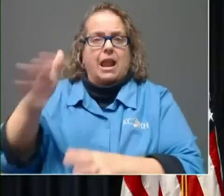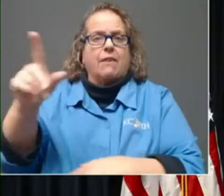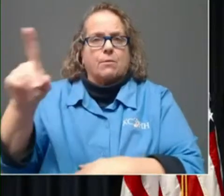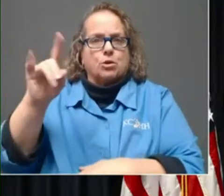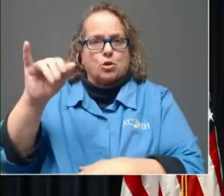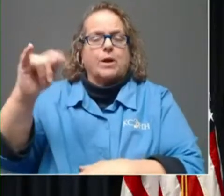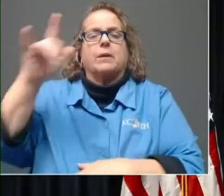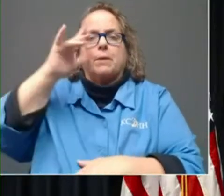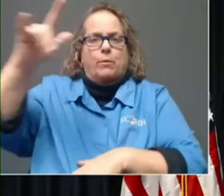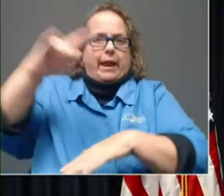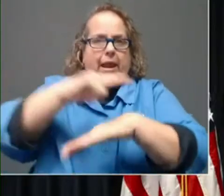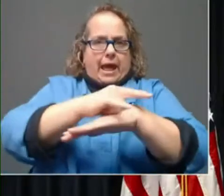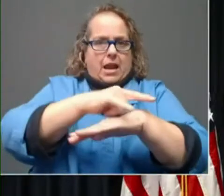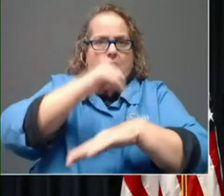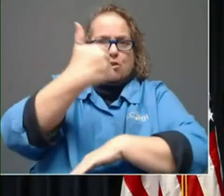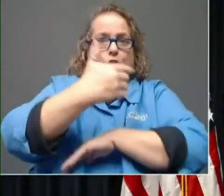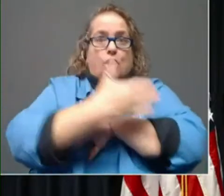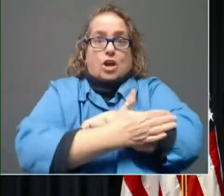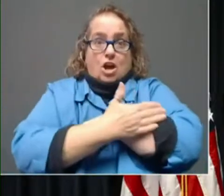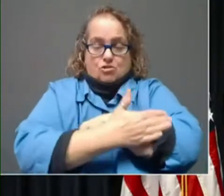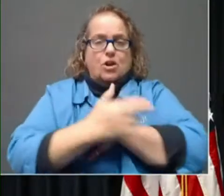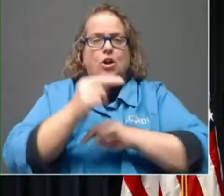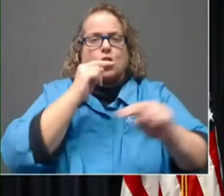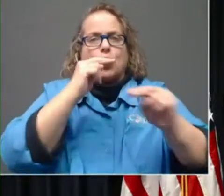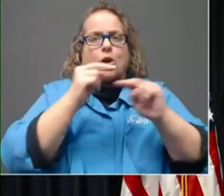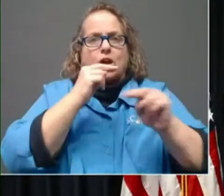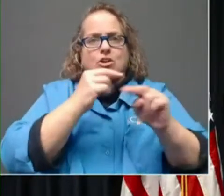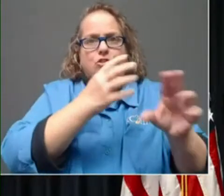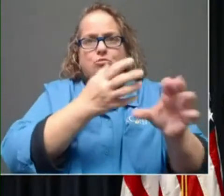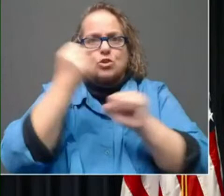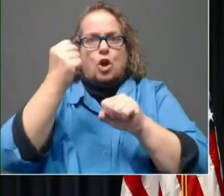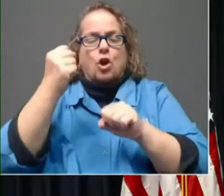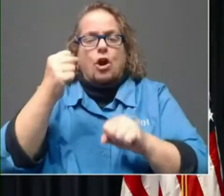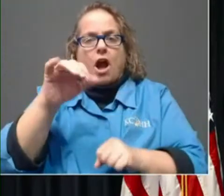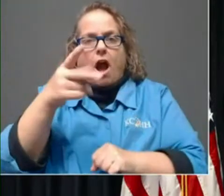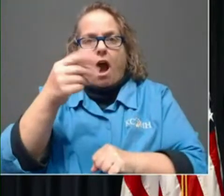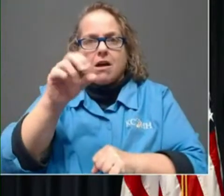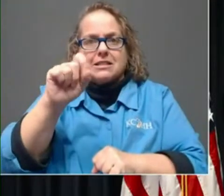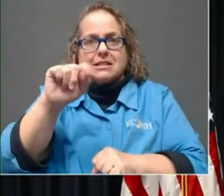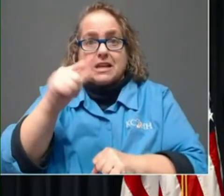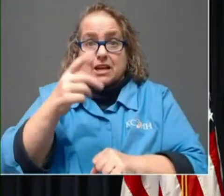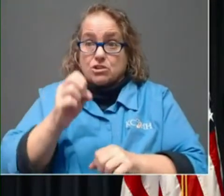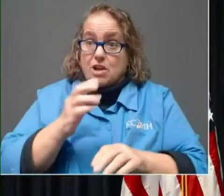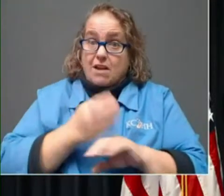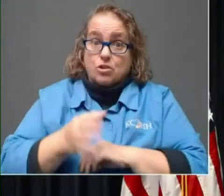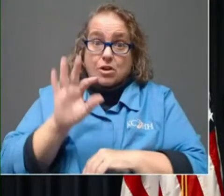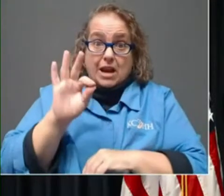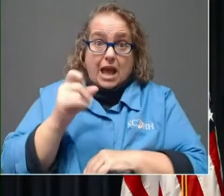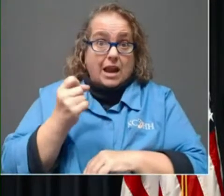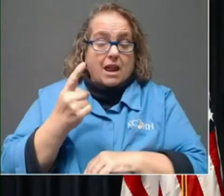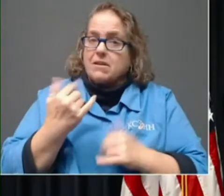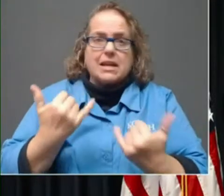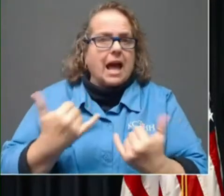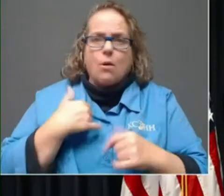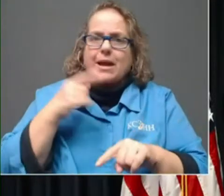negotiate a return of the hostages. That totally changed after 9/11. Now we cannot